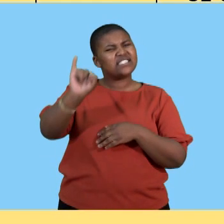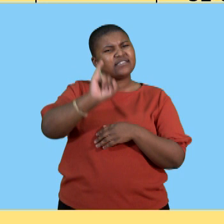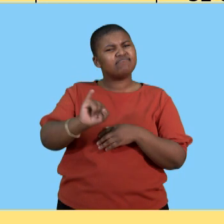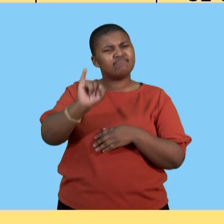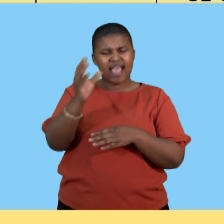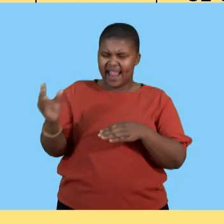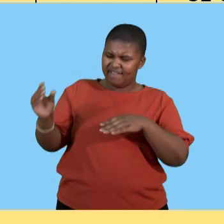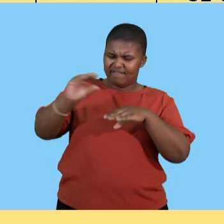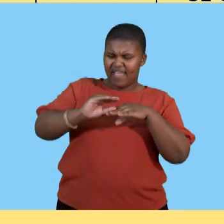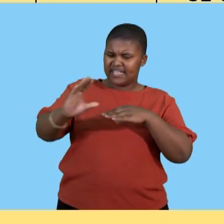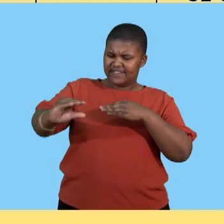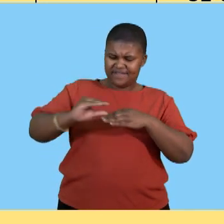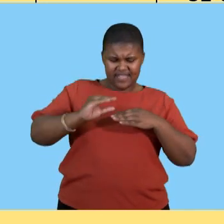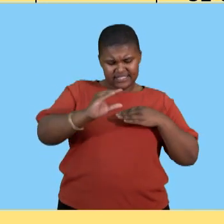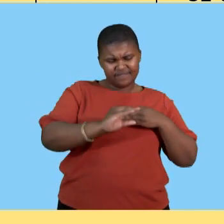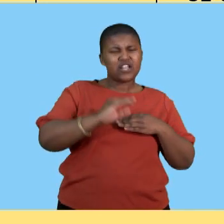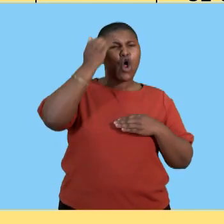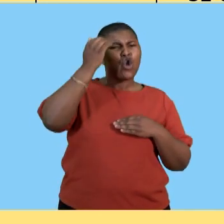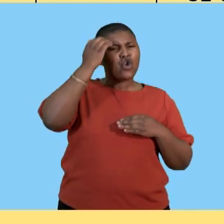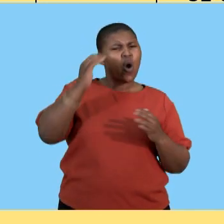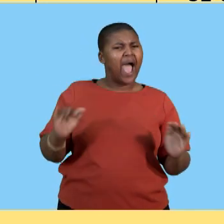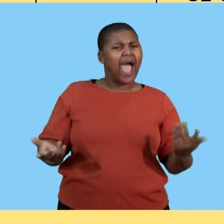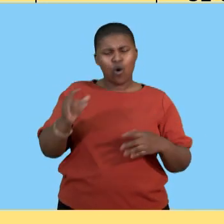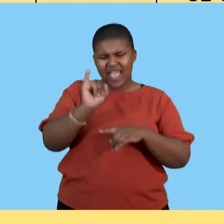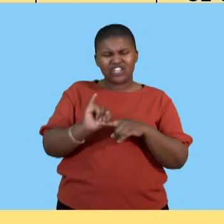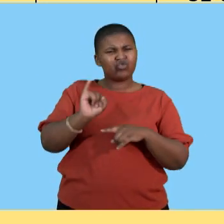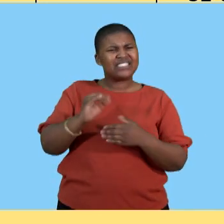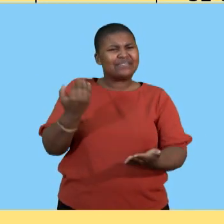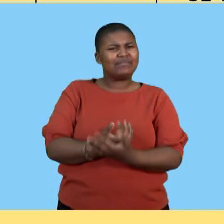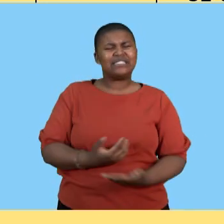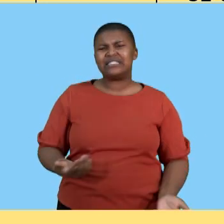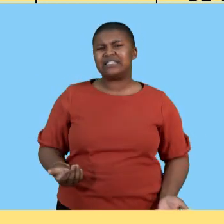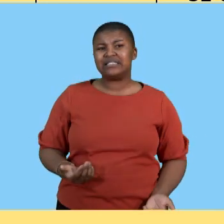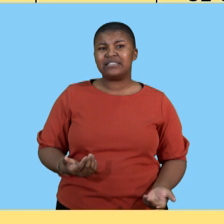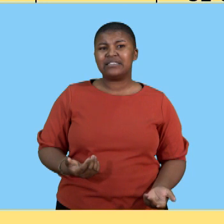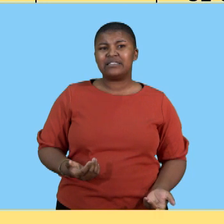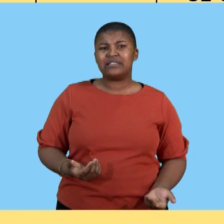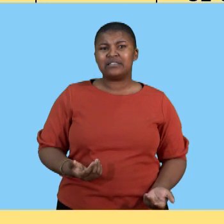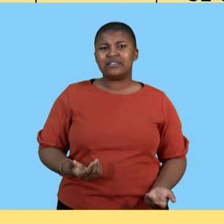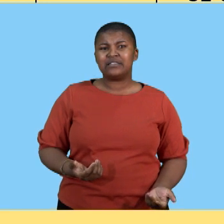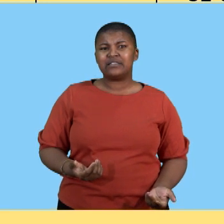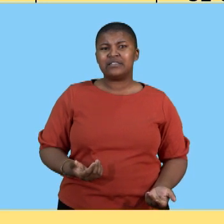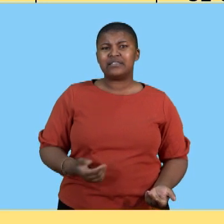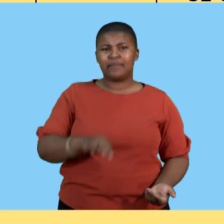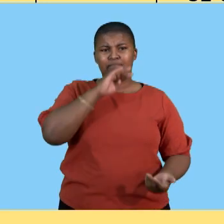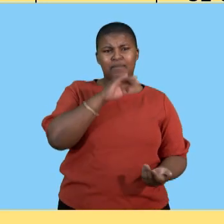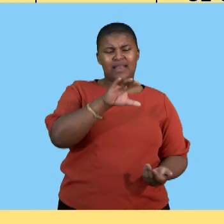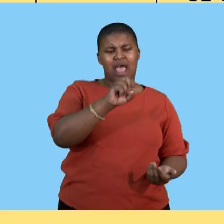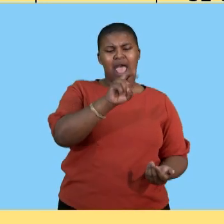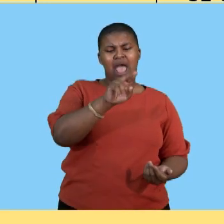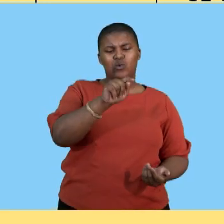is, how do we know that there is interest which is outstanding? The word outstanding is the same